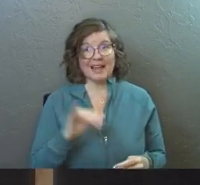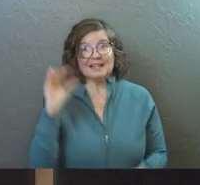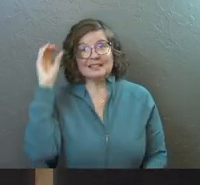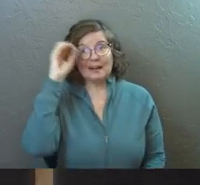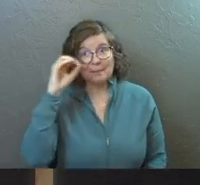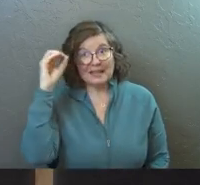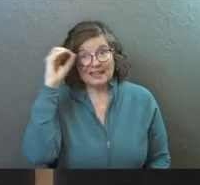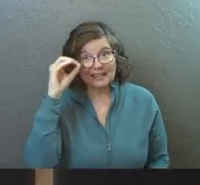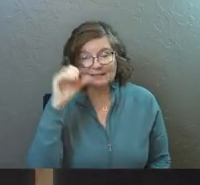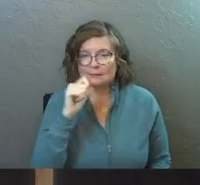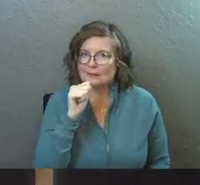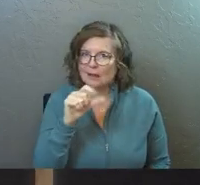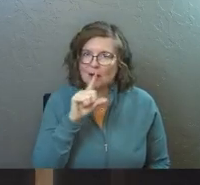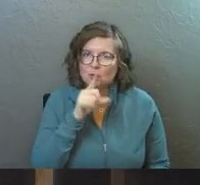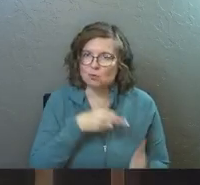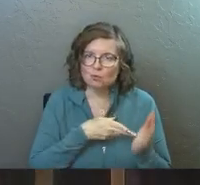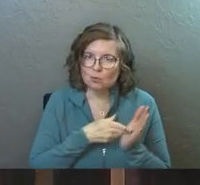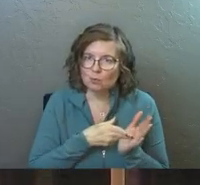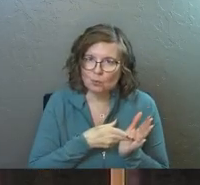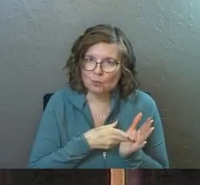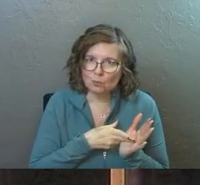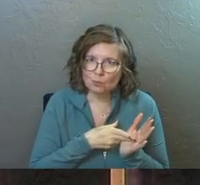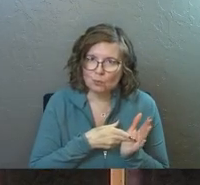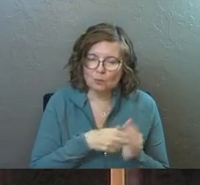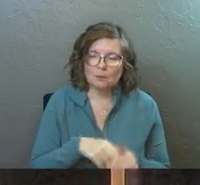an opinion. That's not truth.